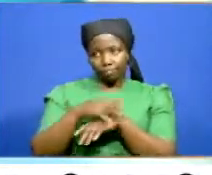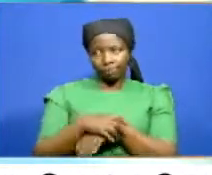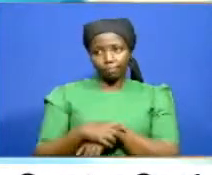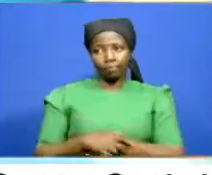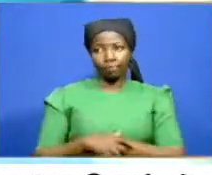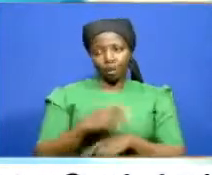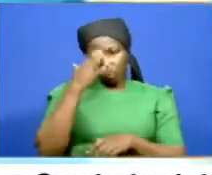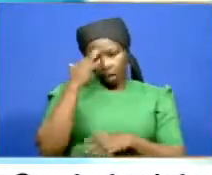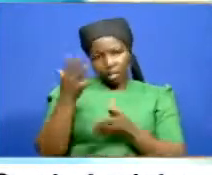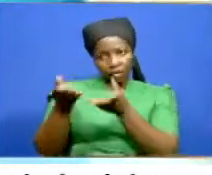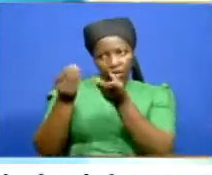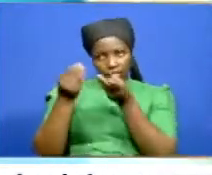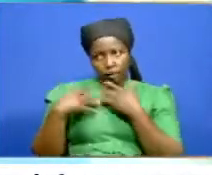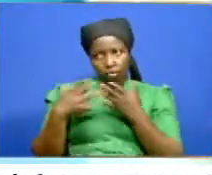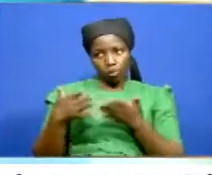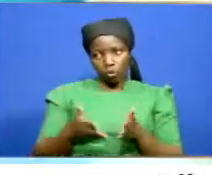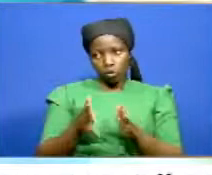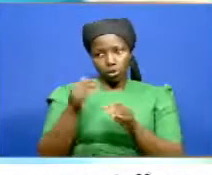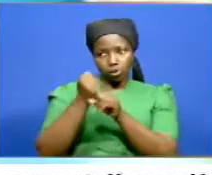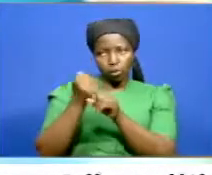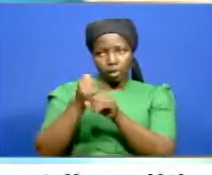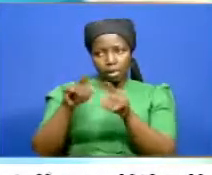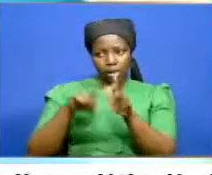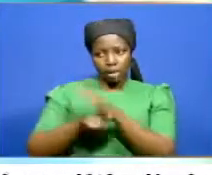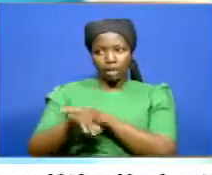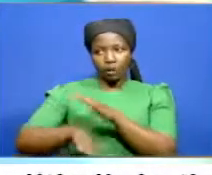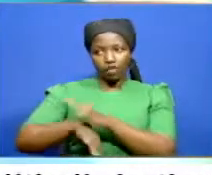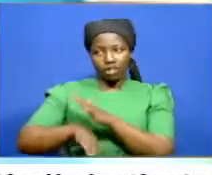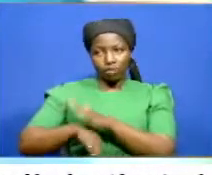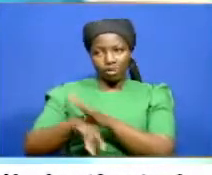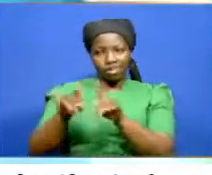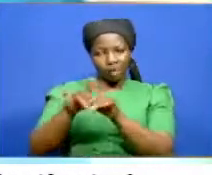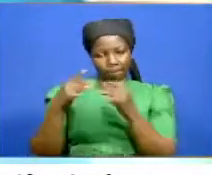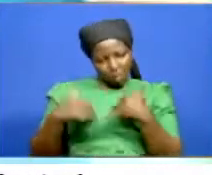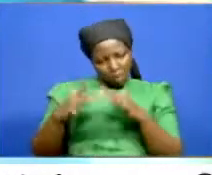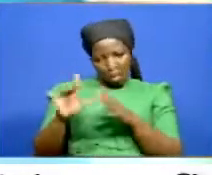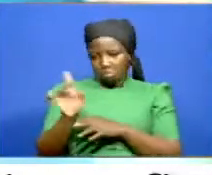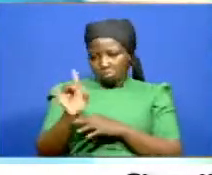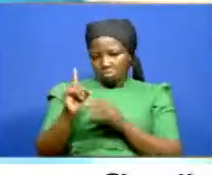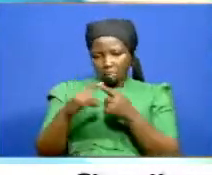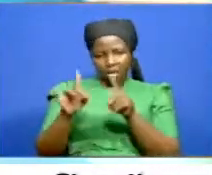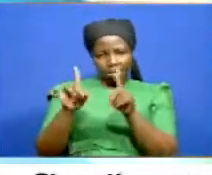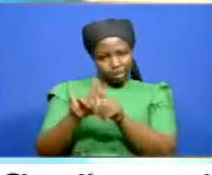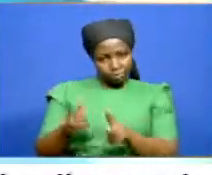football, but in another perspective, not as a player, but mm-hmm. as a coach, as a brand ambassador, mm-hmm. and as a